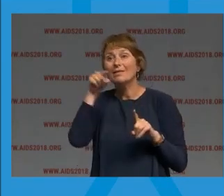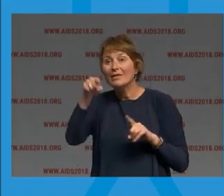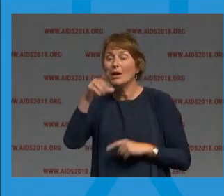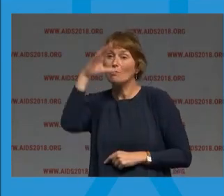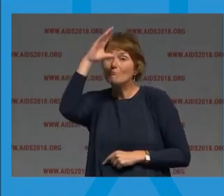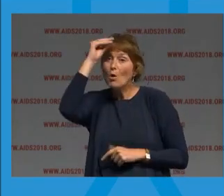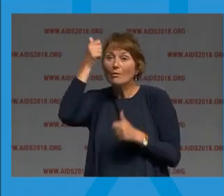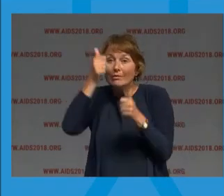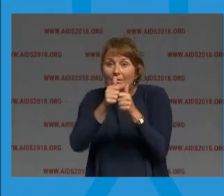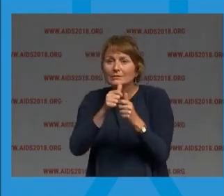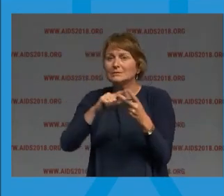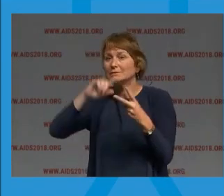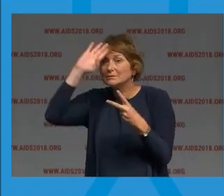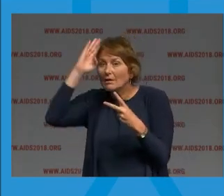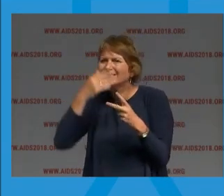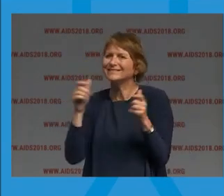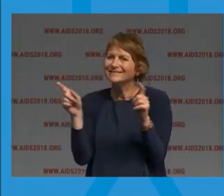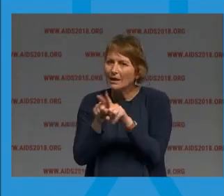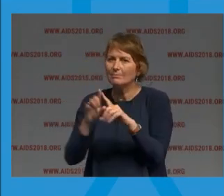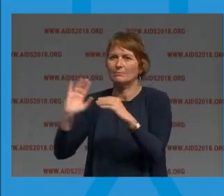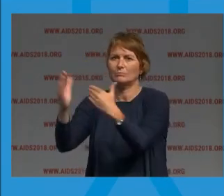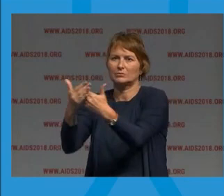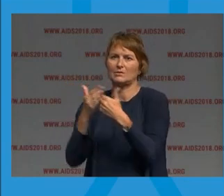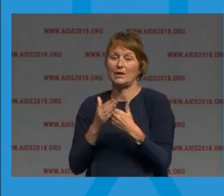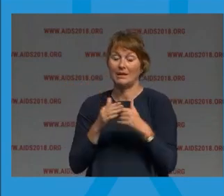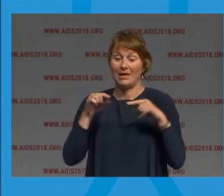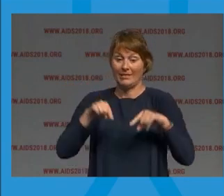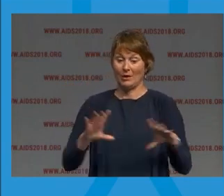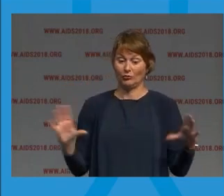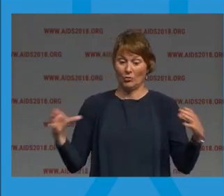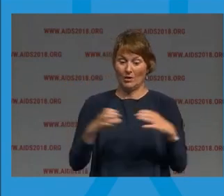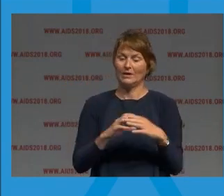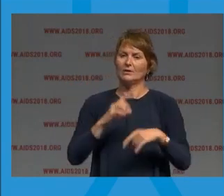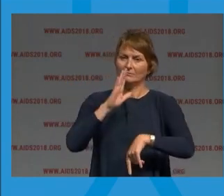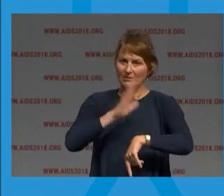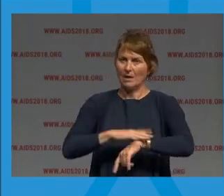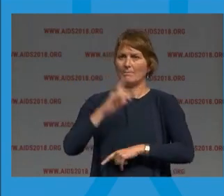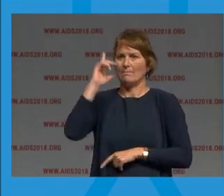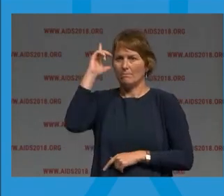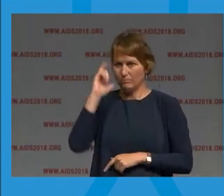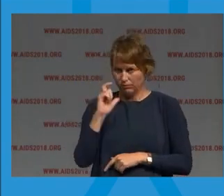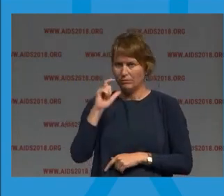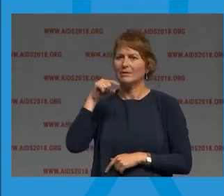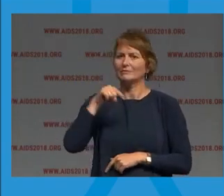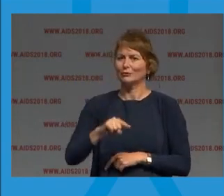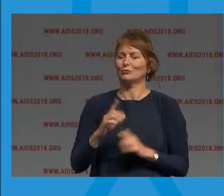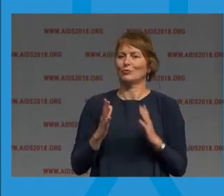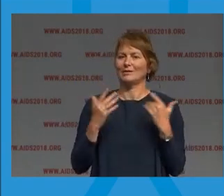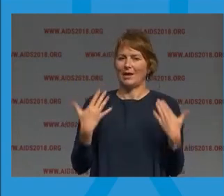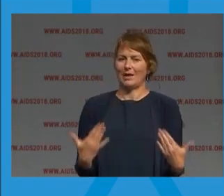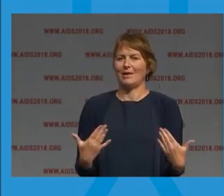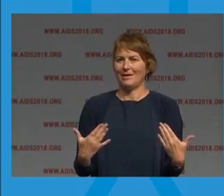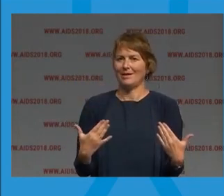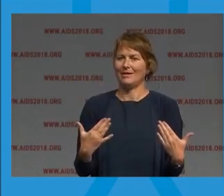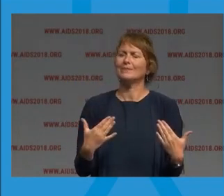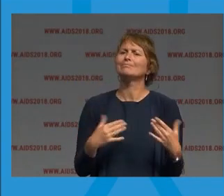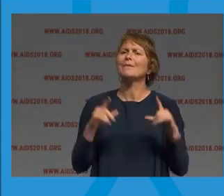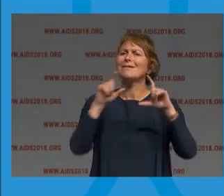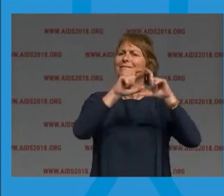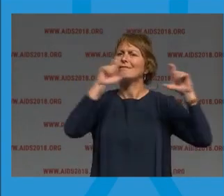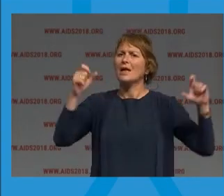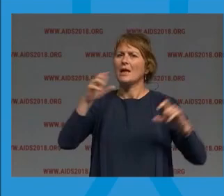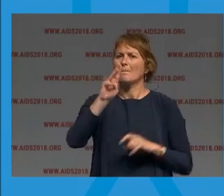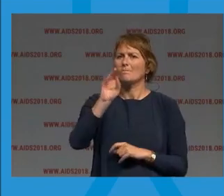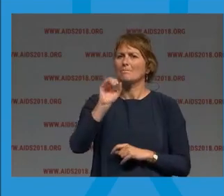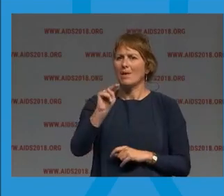sons. That coalition launches today, and it's called MenStar. I'm proud to show you